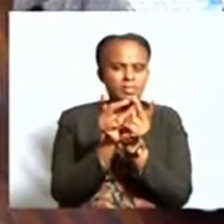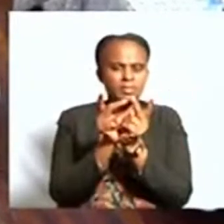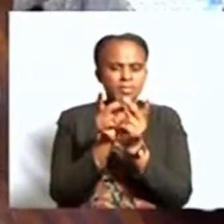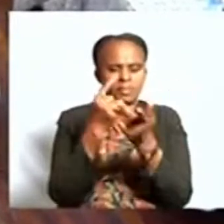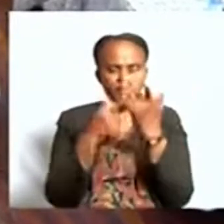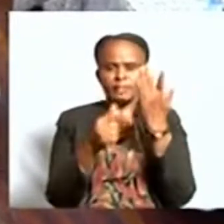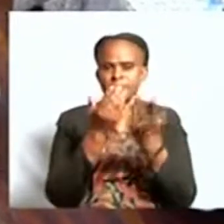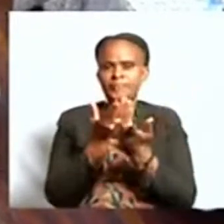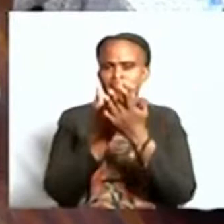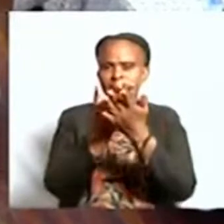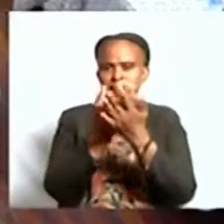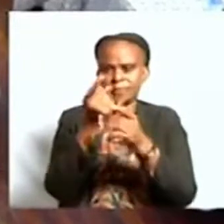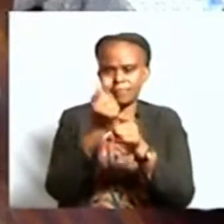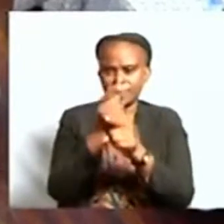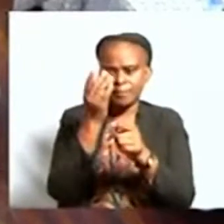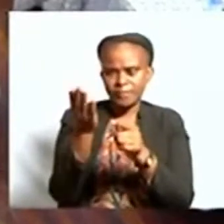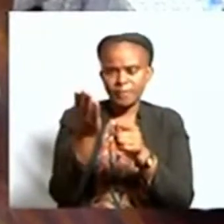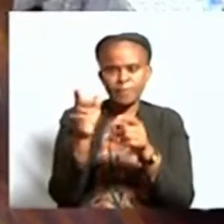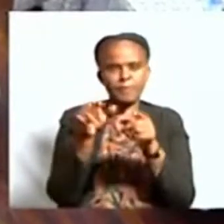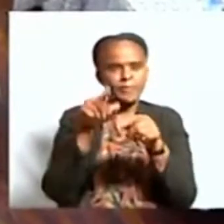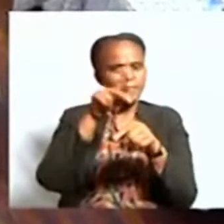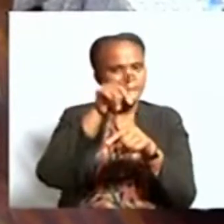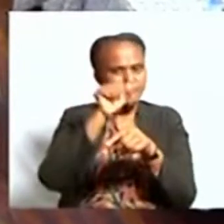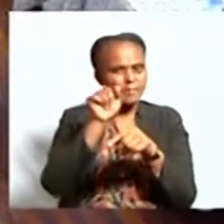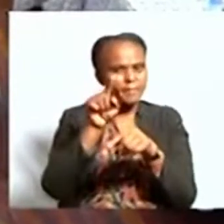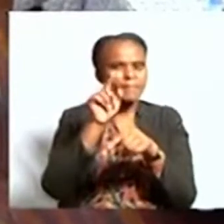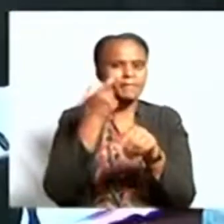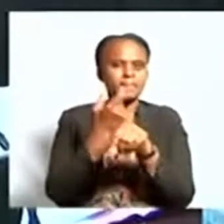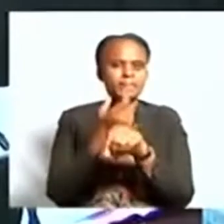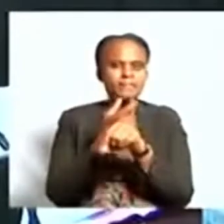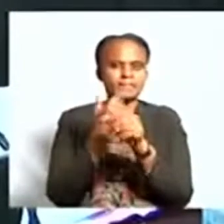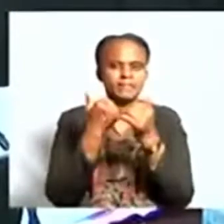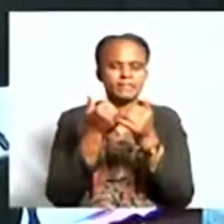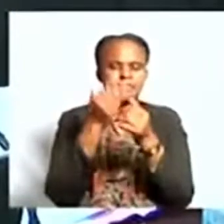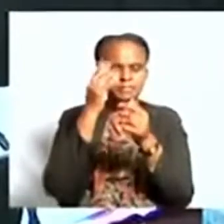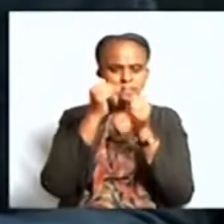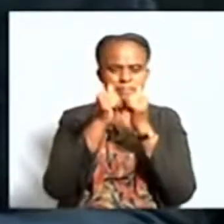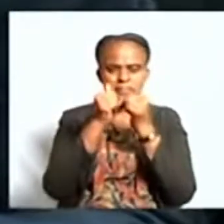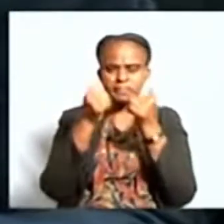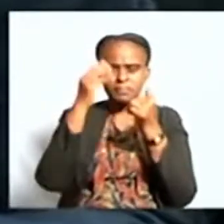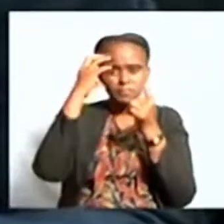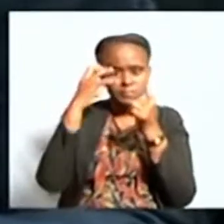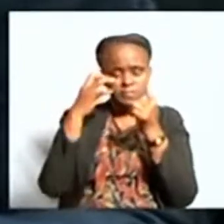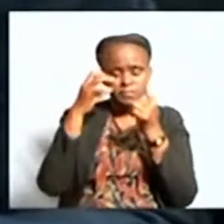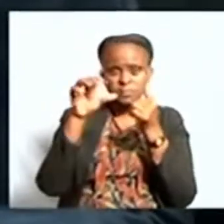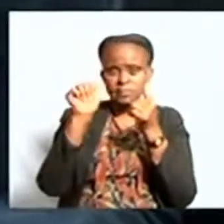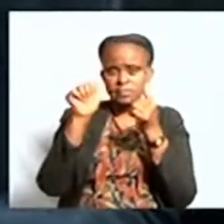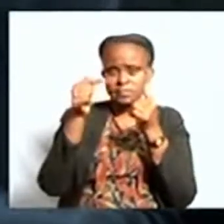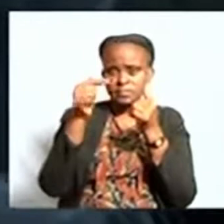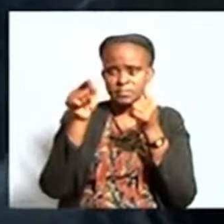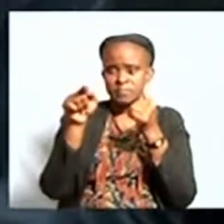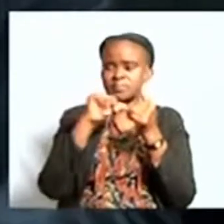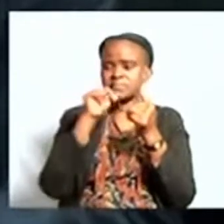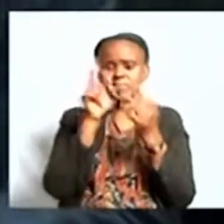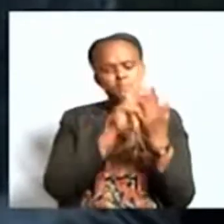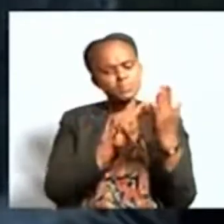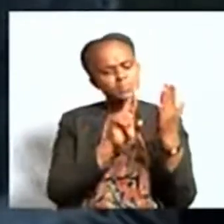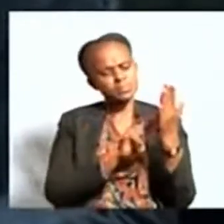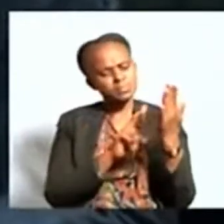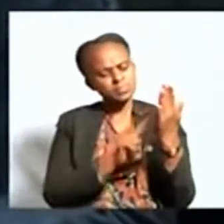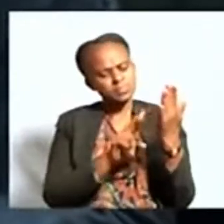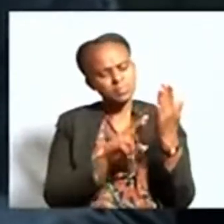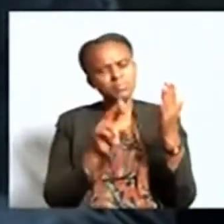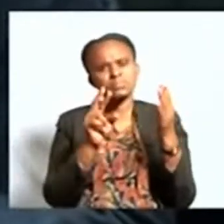has been submitted by the controlling officer, because the Office of the Auditor General has not gone through